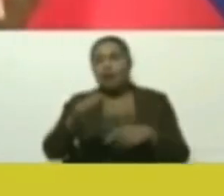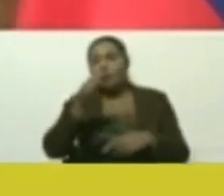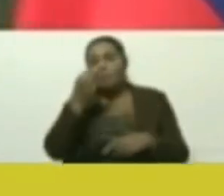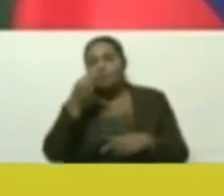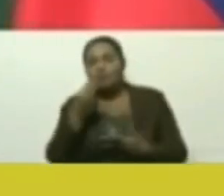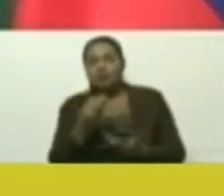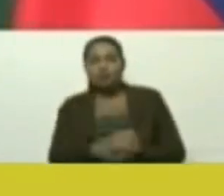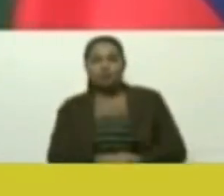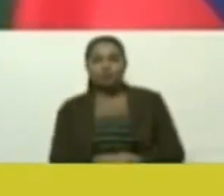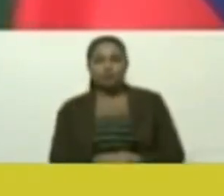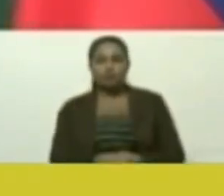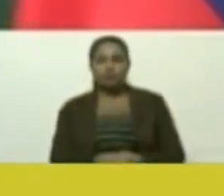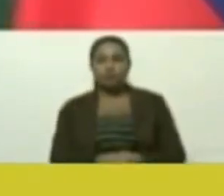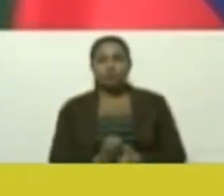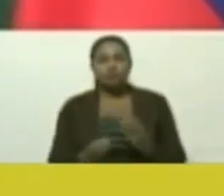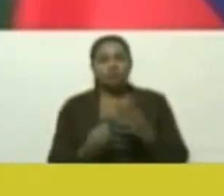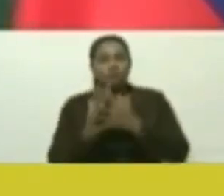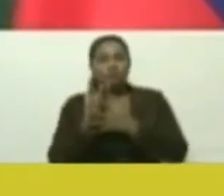the food